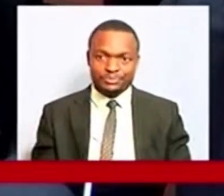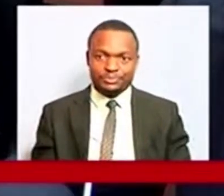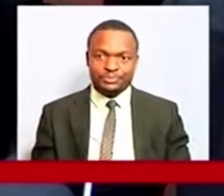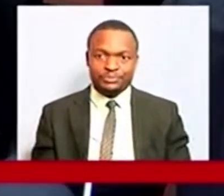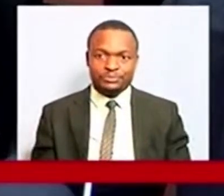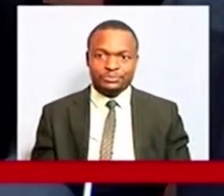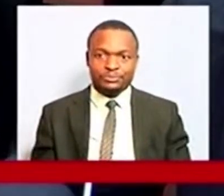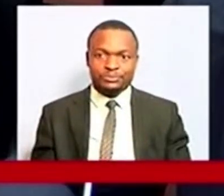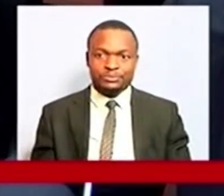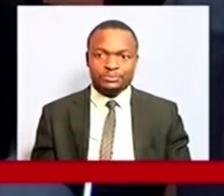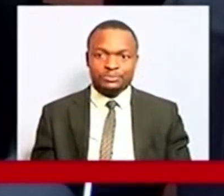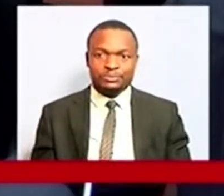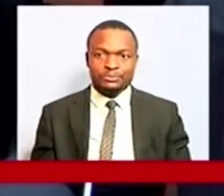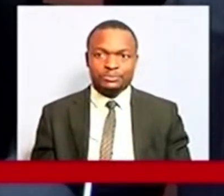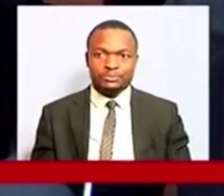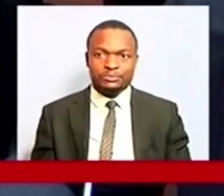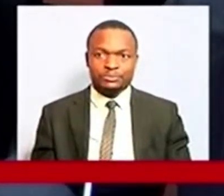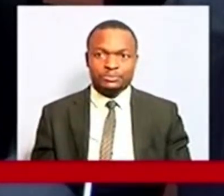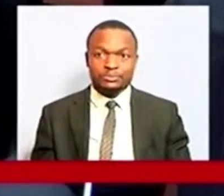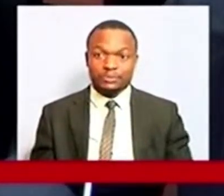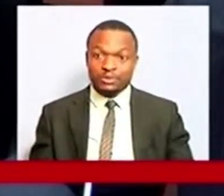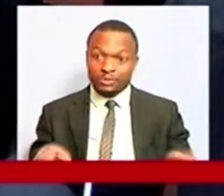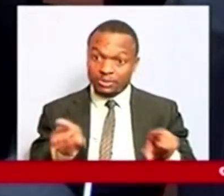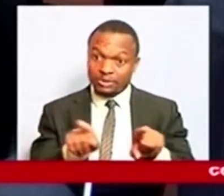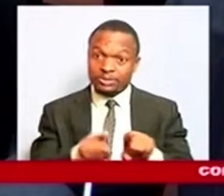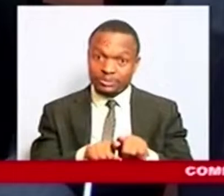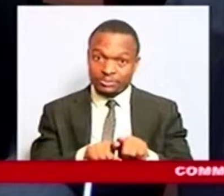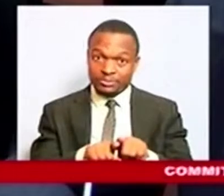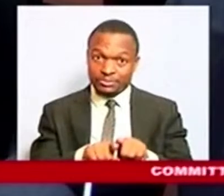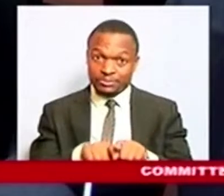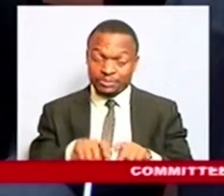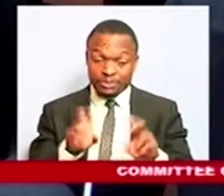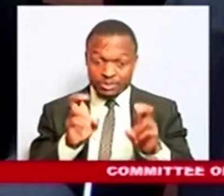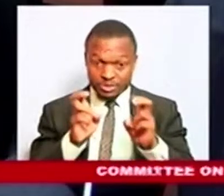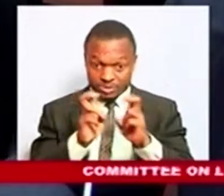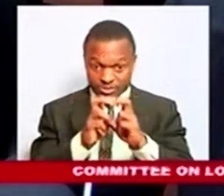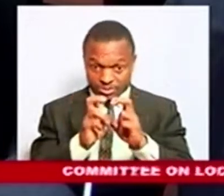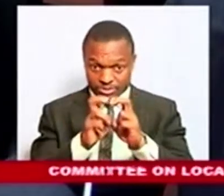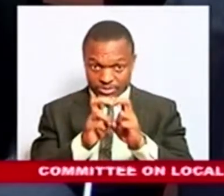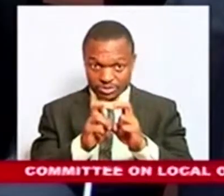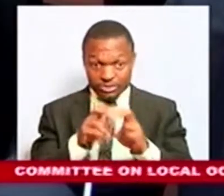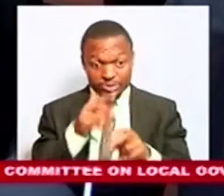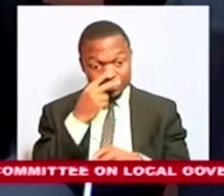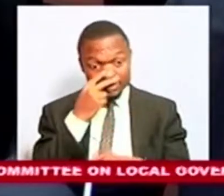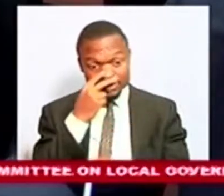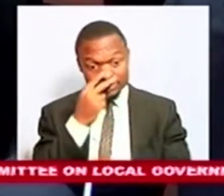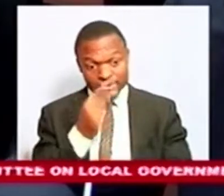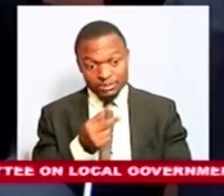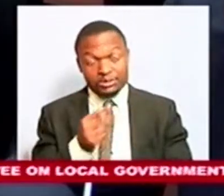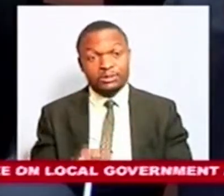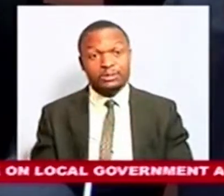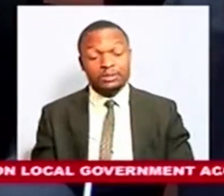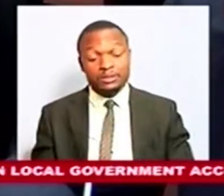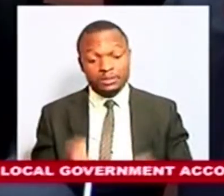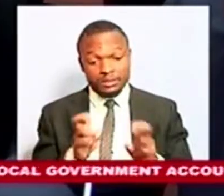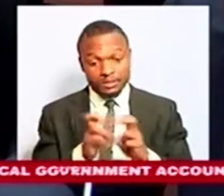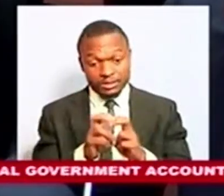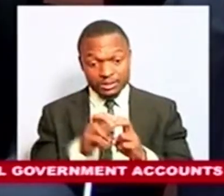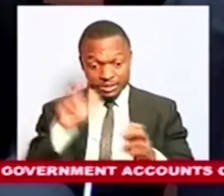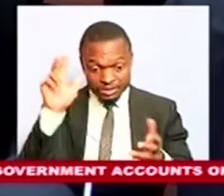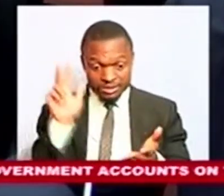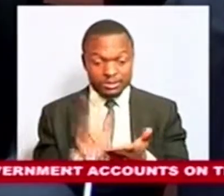then on the same contract, I see that the contract was signed